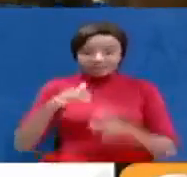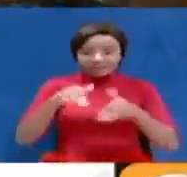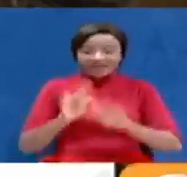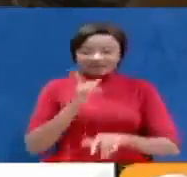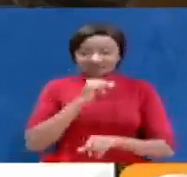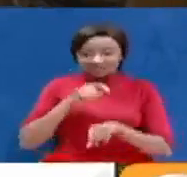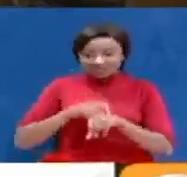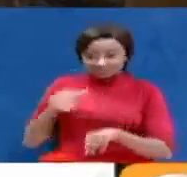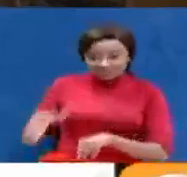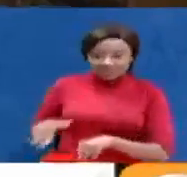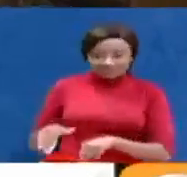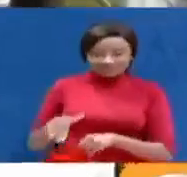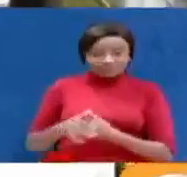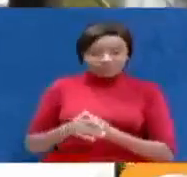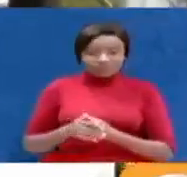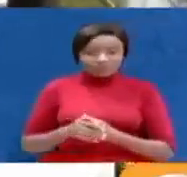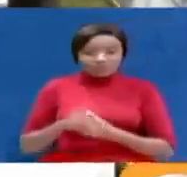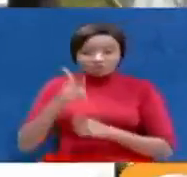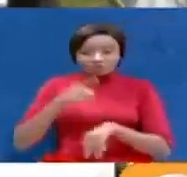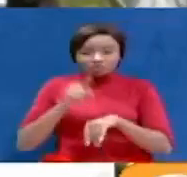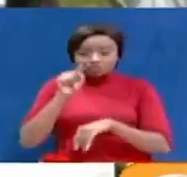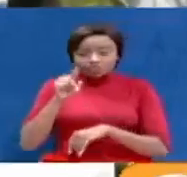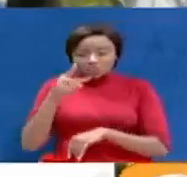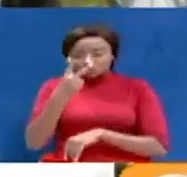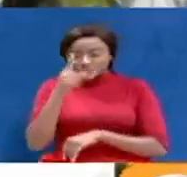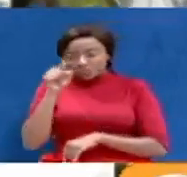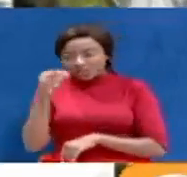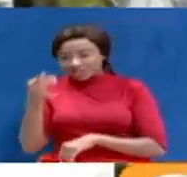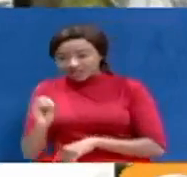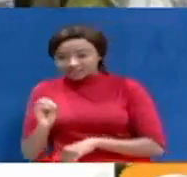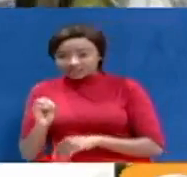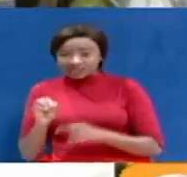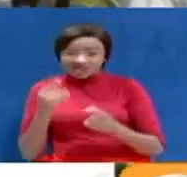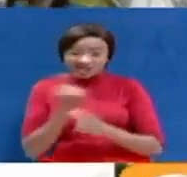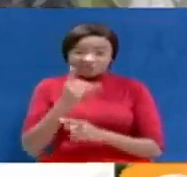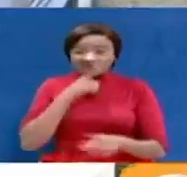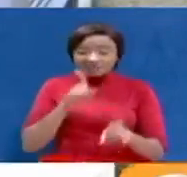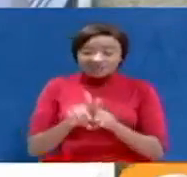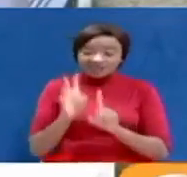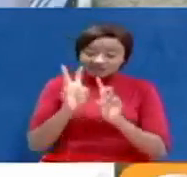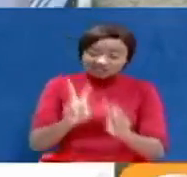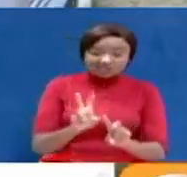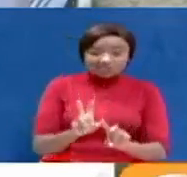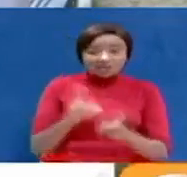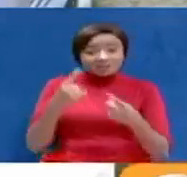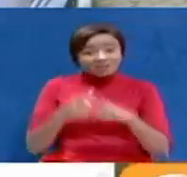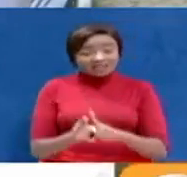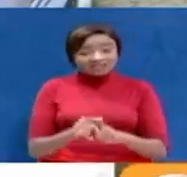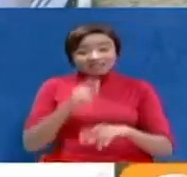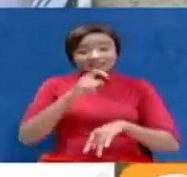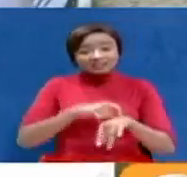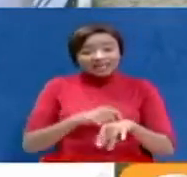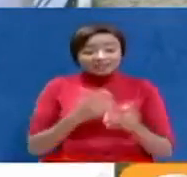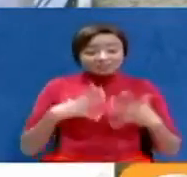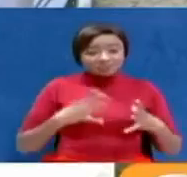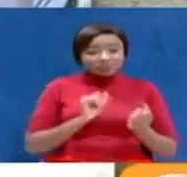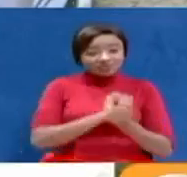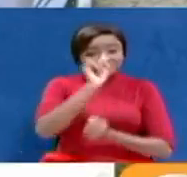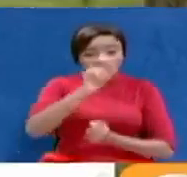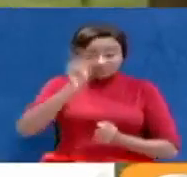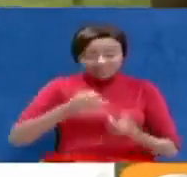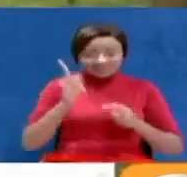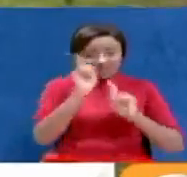allowing only his brother to witness his burial. A situation that goes far away from the COVID-19 guidelines that allow 15 family members to